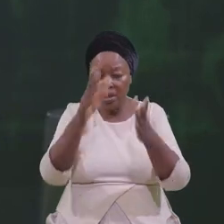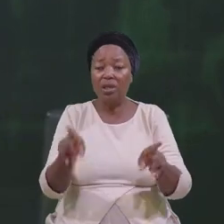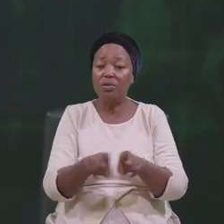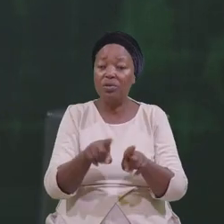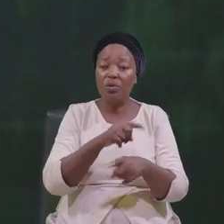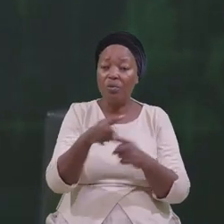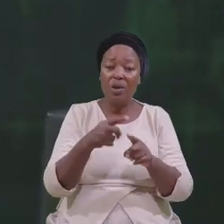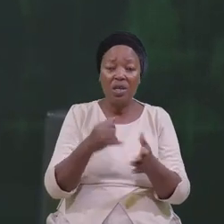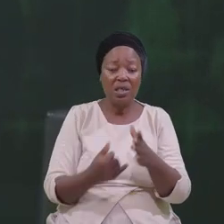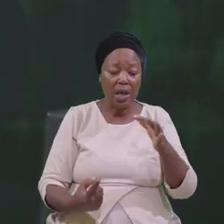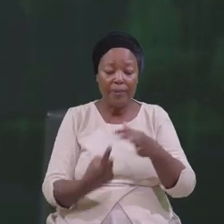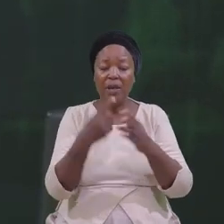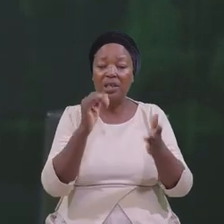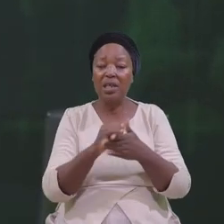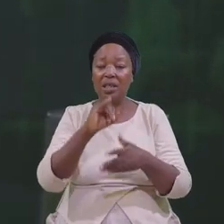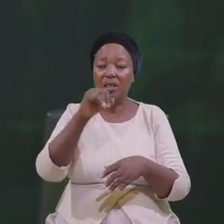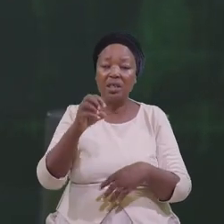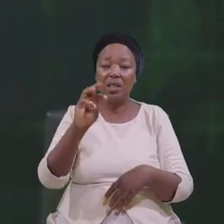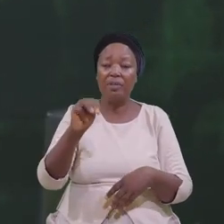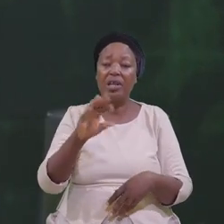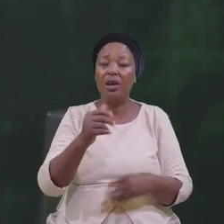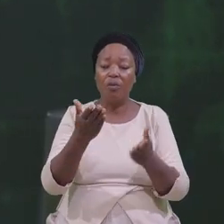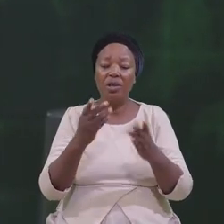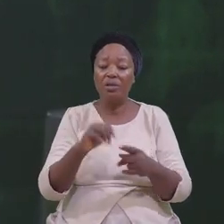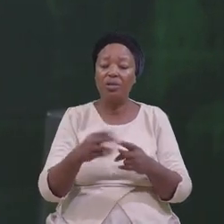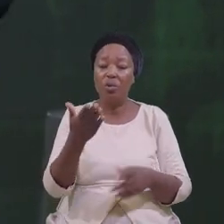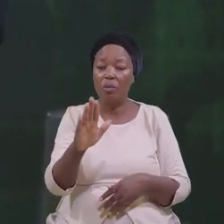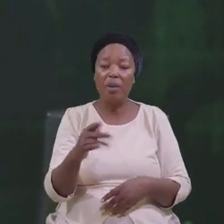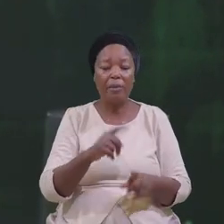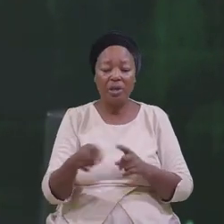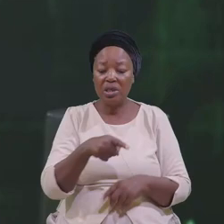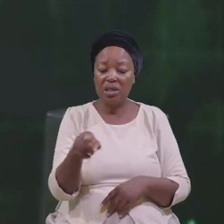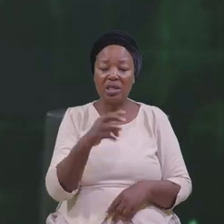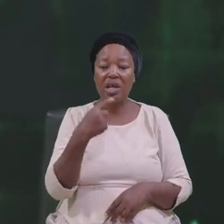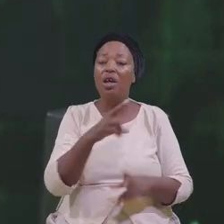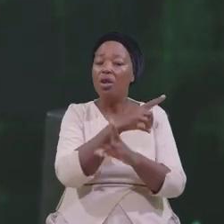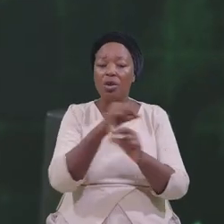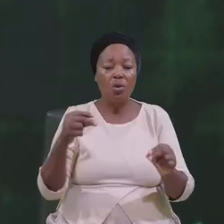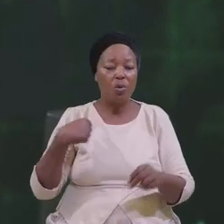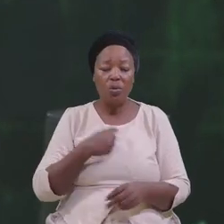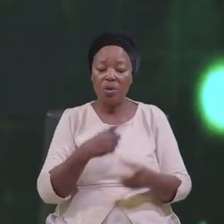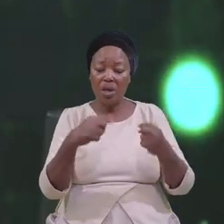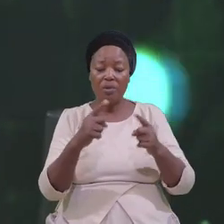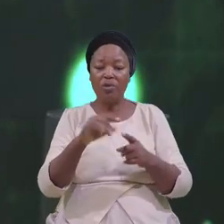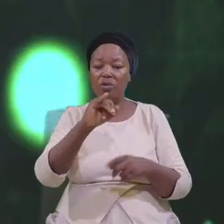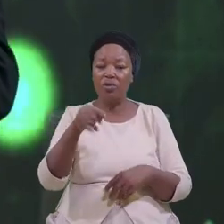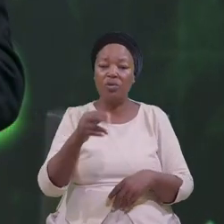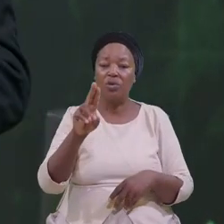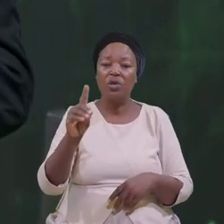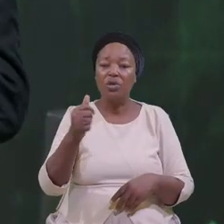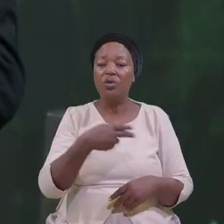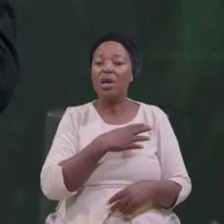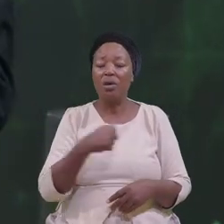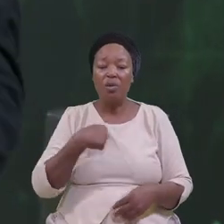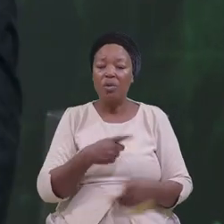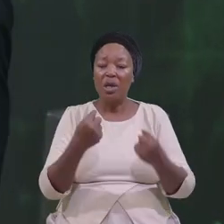that Jeremiah wanted them to compromise, they said, no, we came to Judah. We came with Judah.